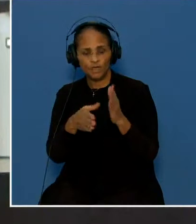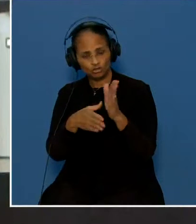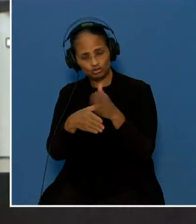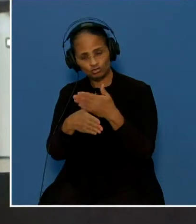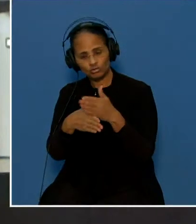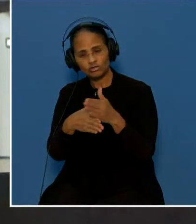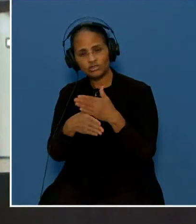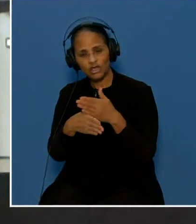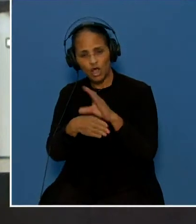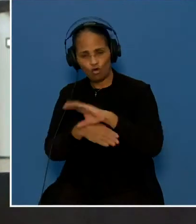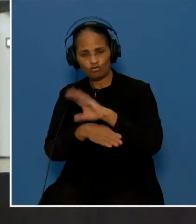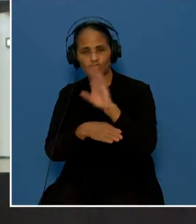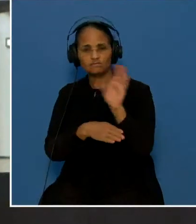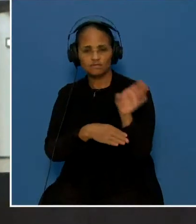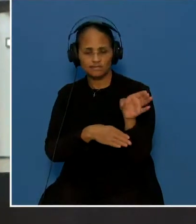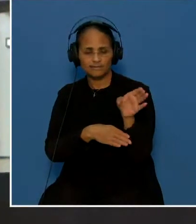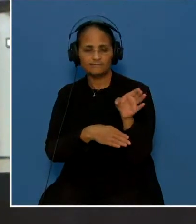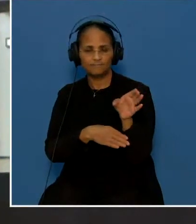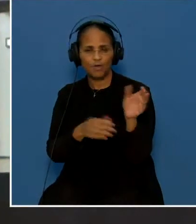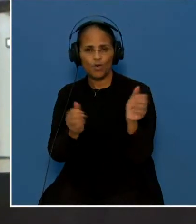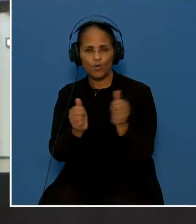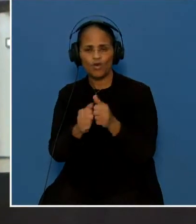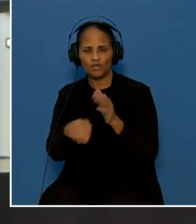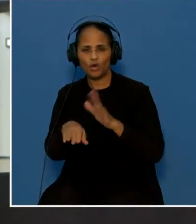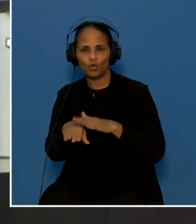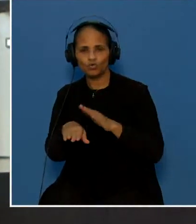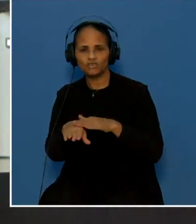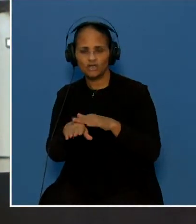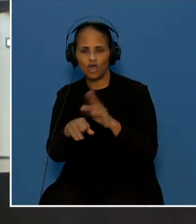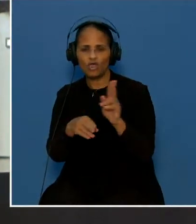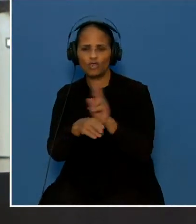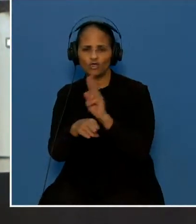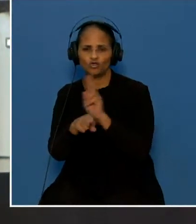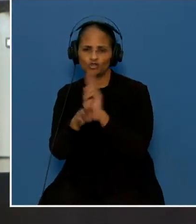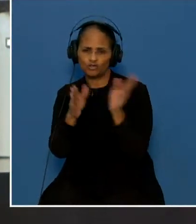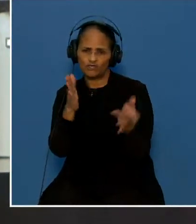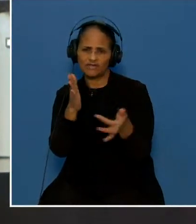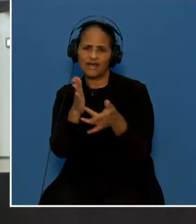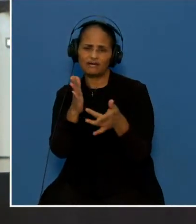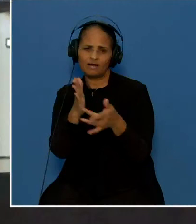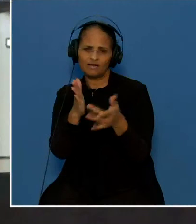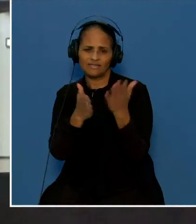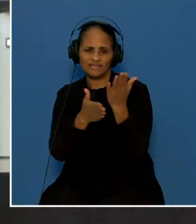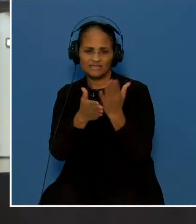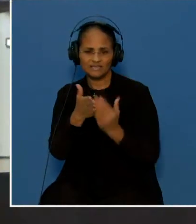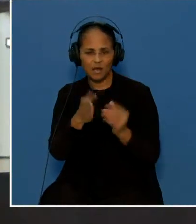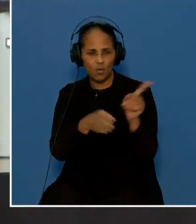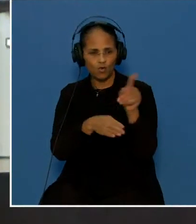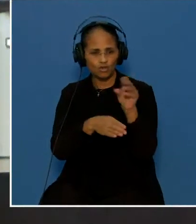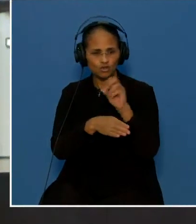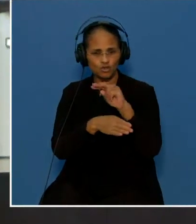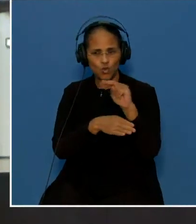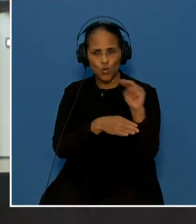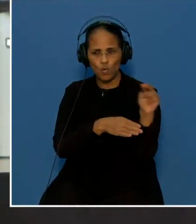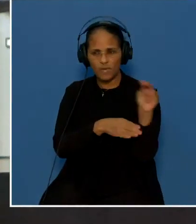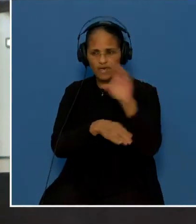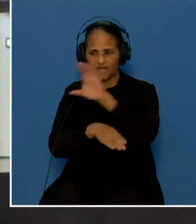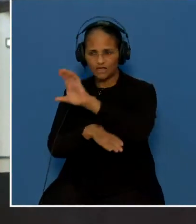share Christmases with, of course, the use of technology. Some were Zooming, some were Skyping,